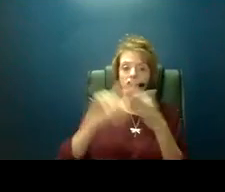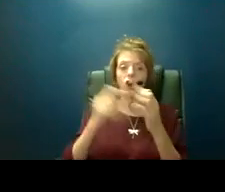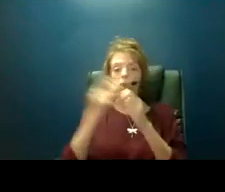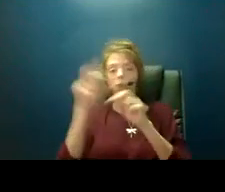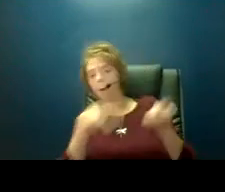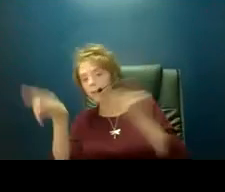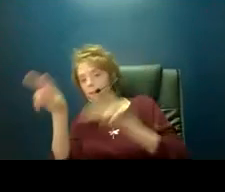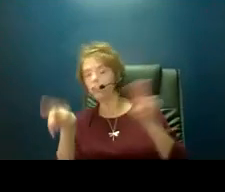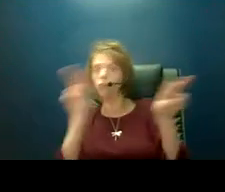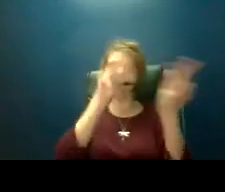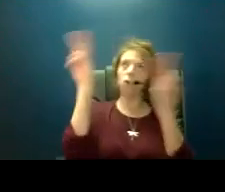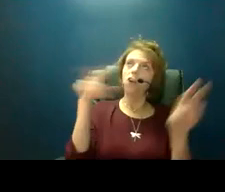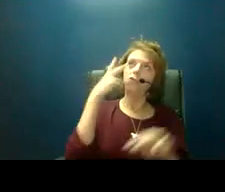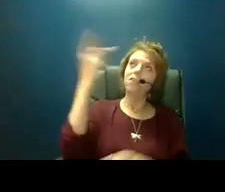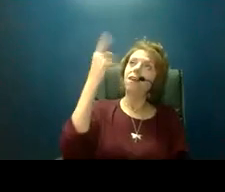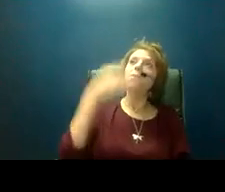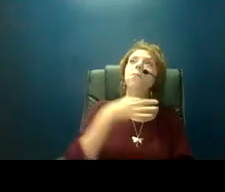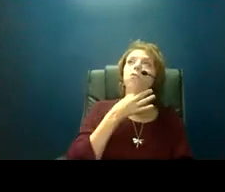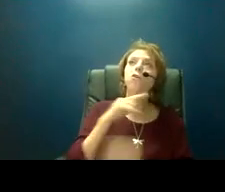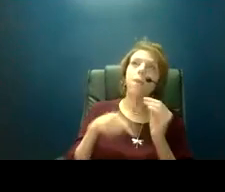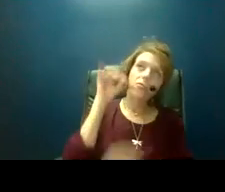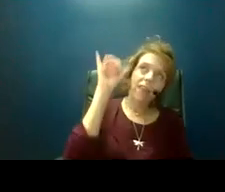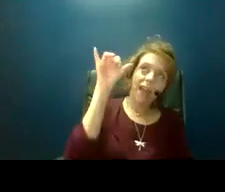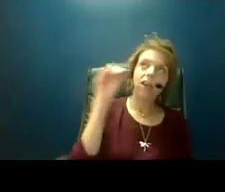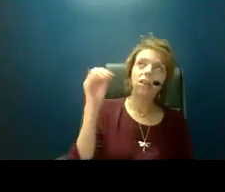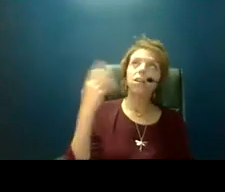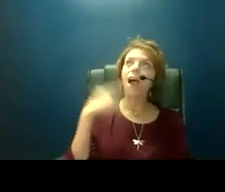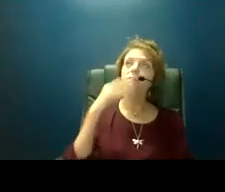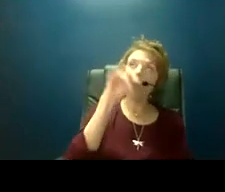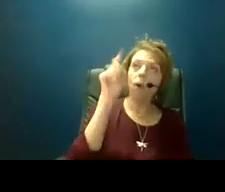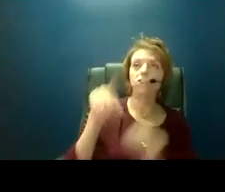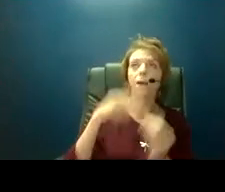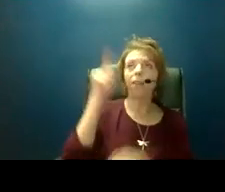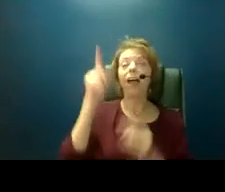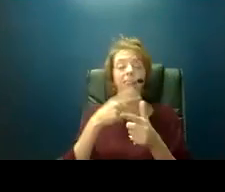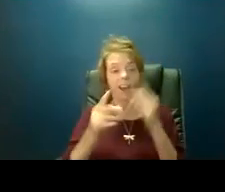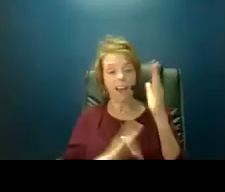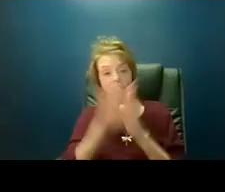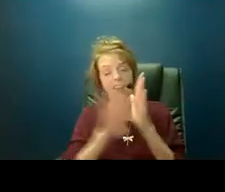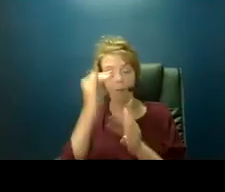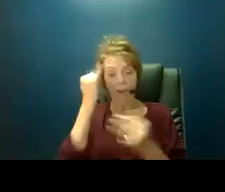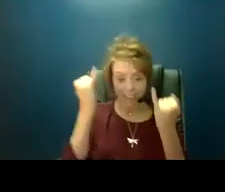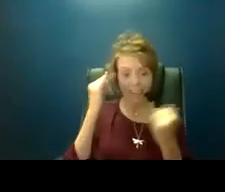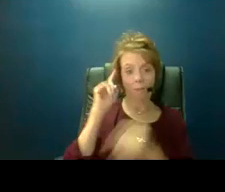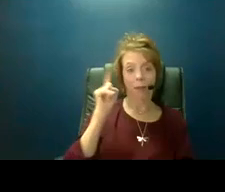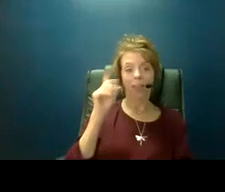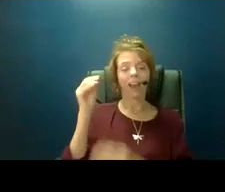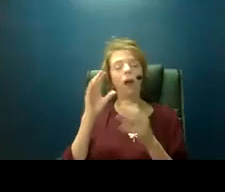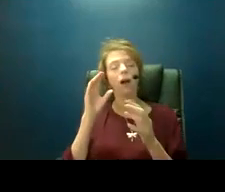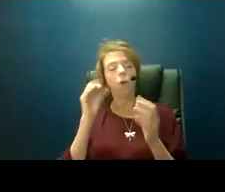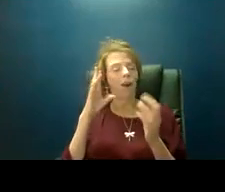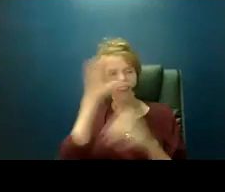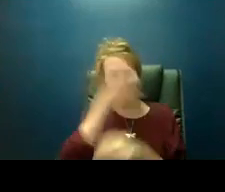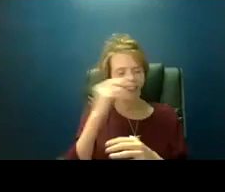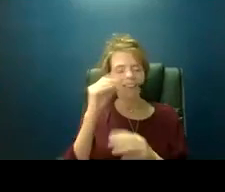You're walking around, you see something, you're curious about it, you have a question about it, then you develop an idea and a hypothesis, so you set